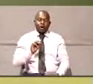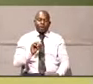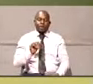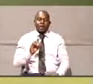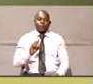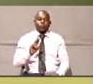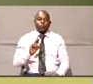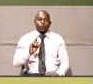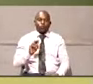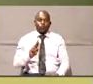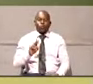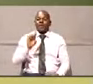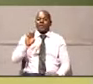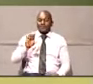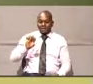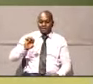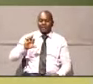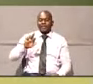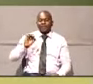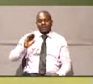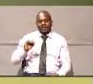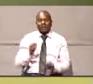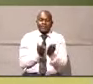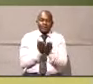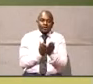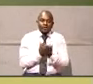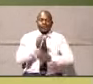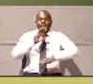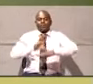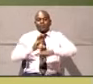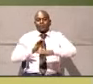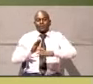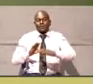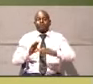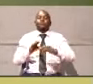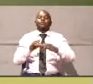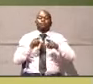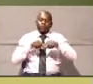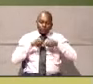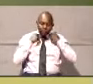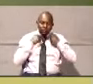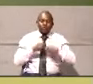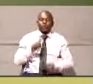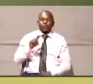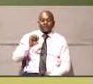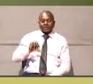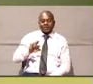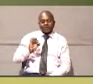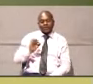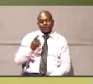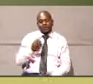in 1980. Later on, he served in this church as the catechist from 1981